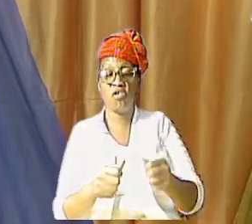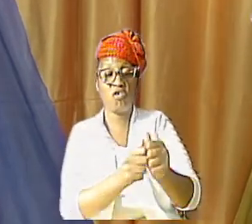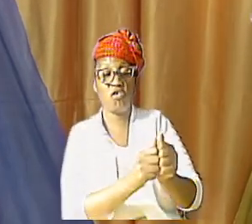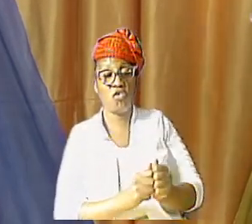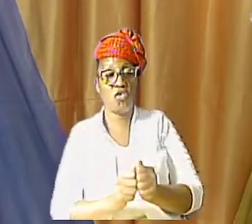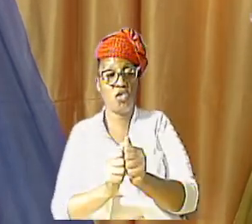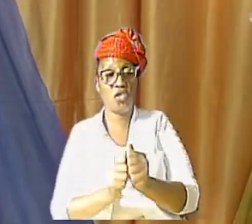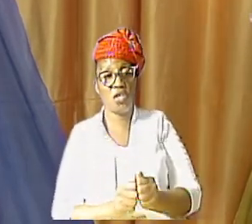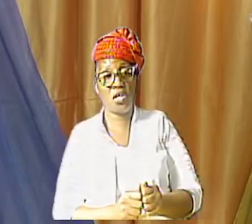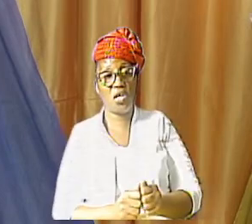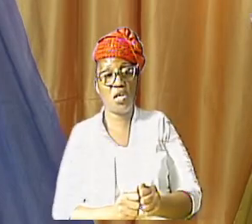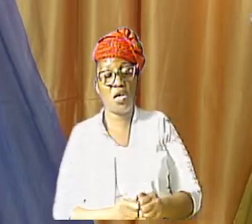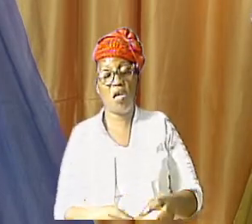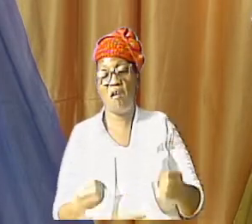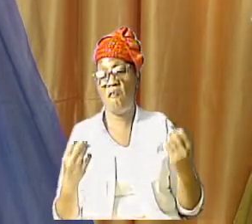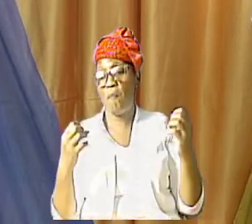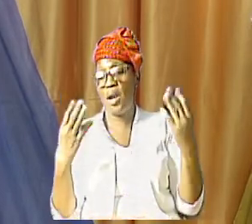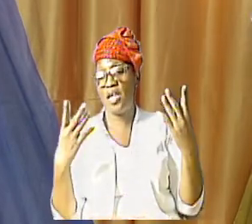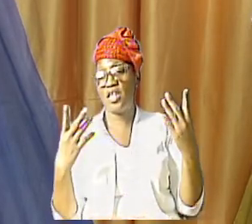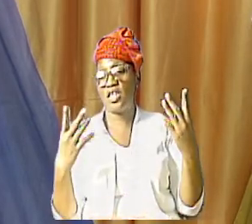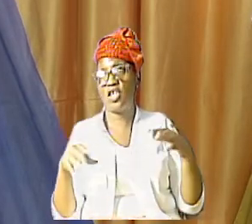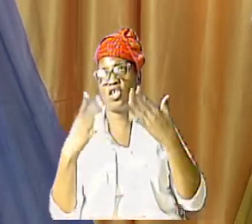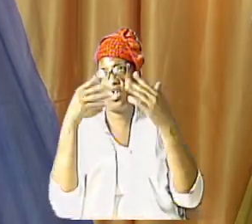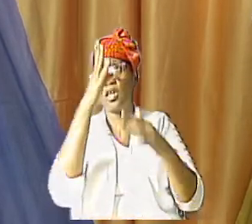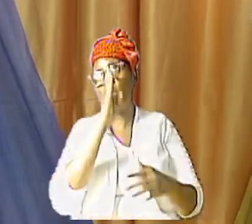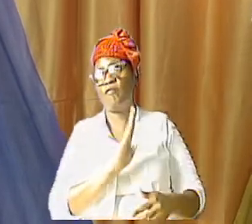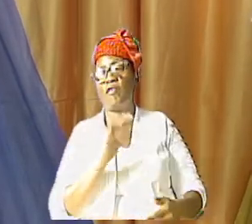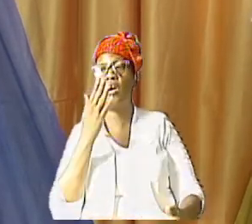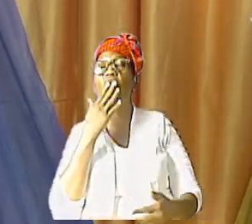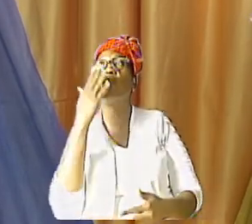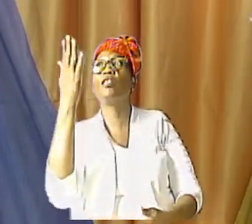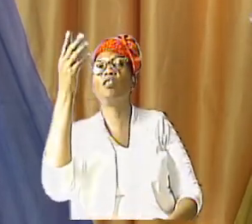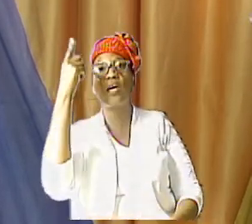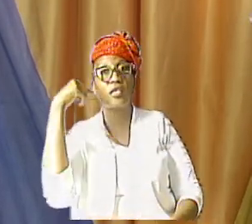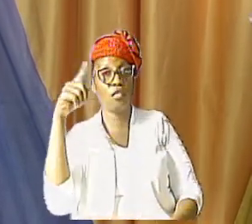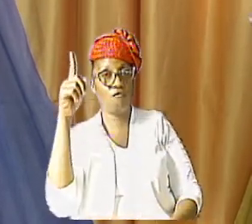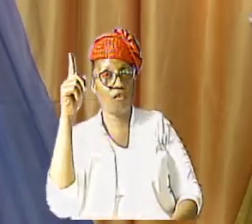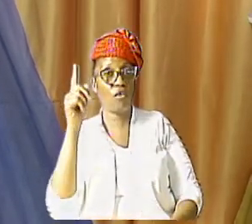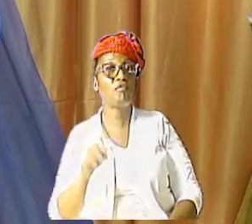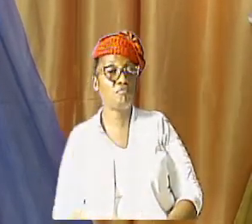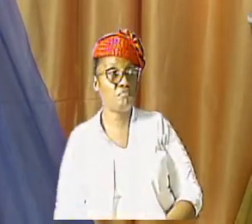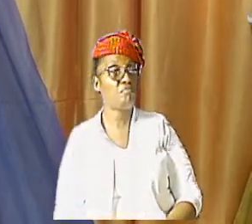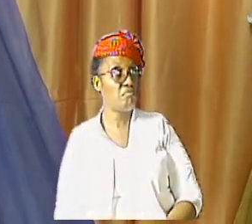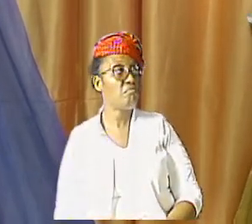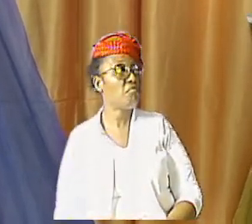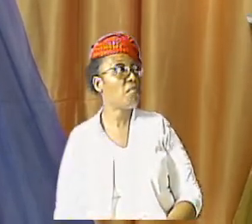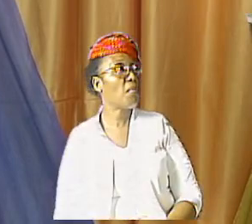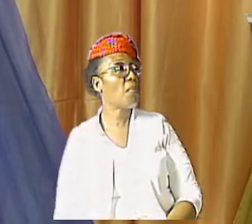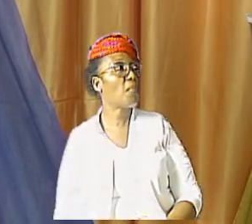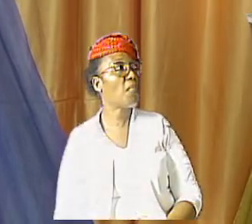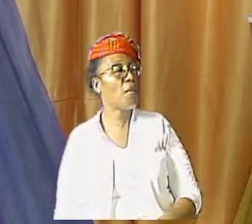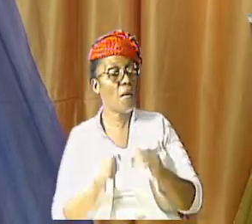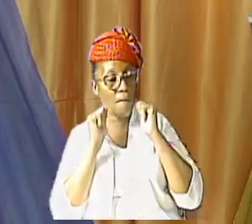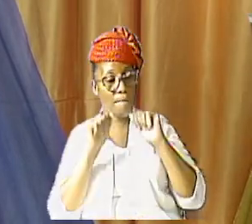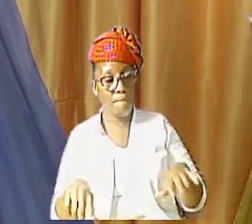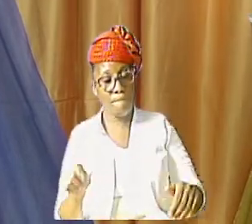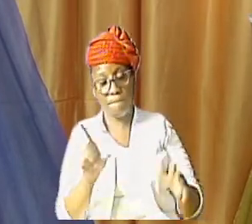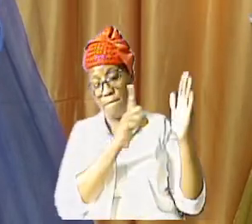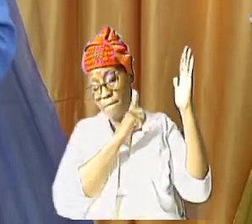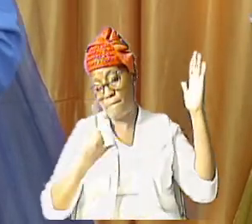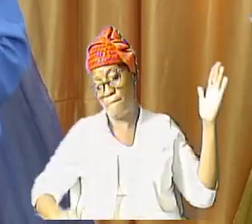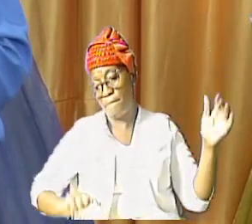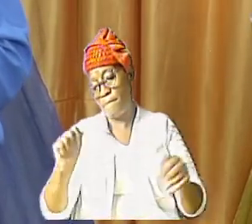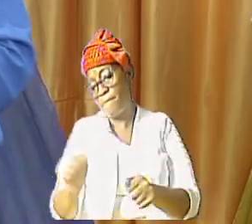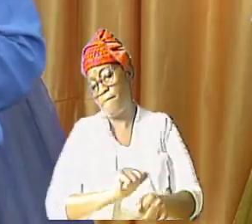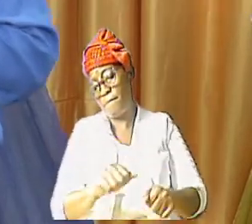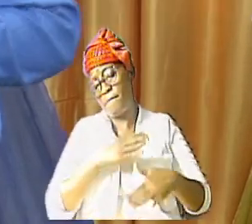give God thanks for. All right. Sister Cook will take it from there. All right. Bless the Lord, everyone. Praise